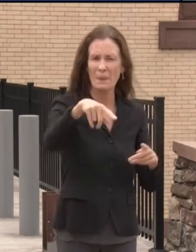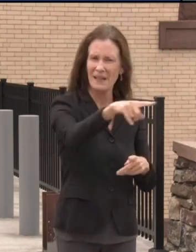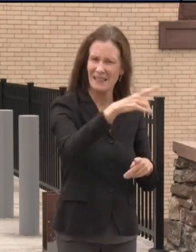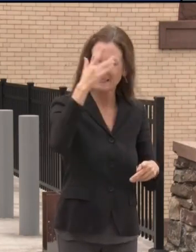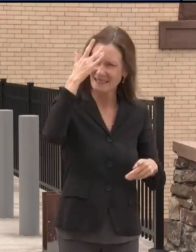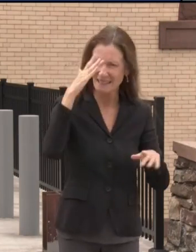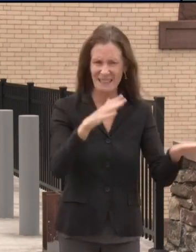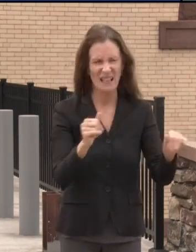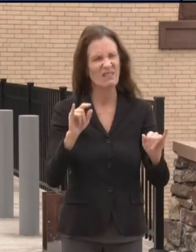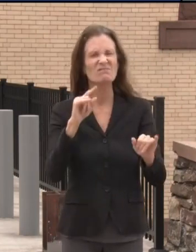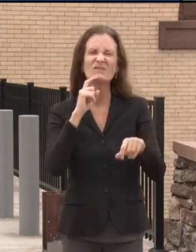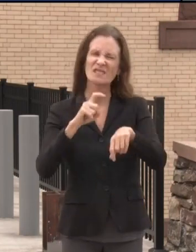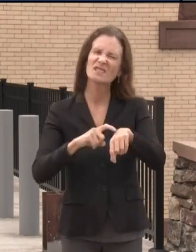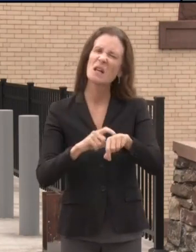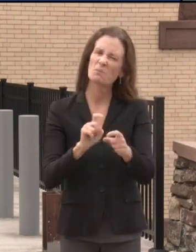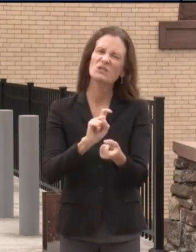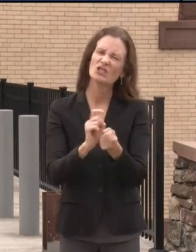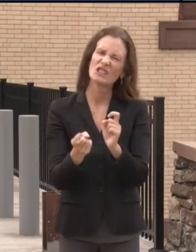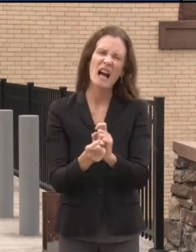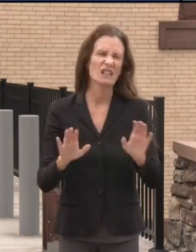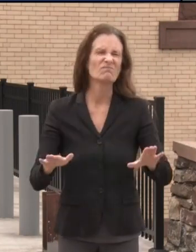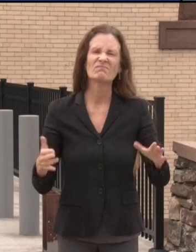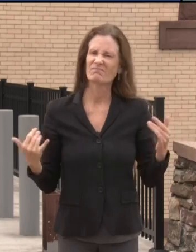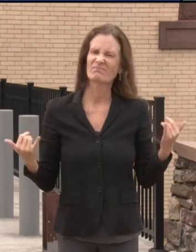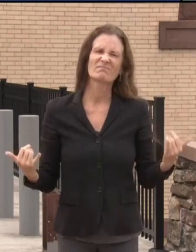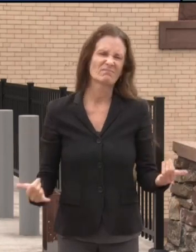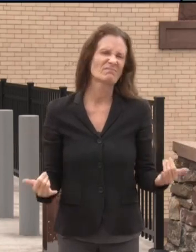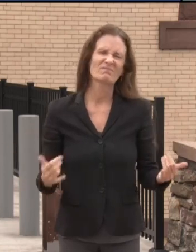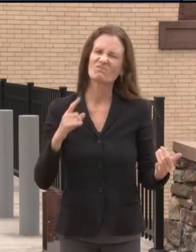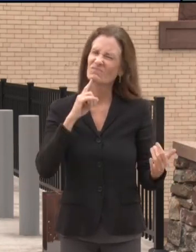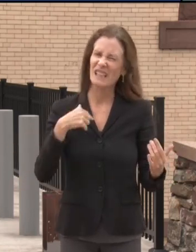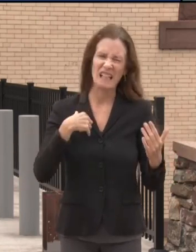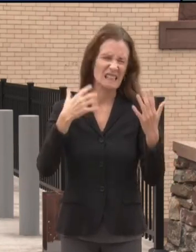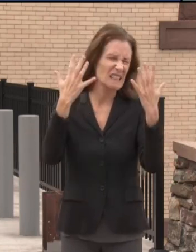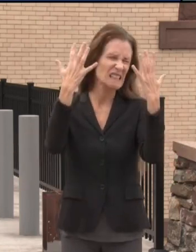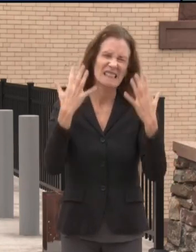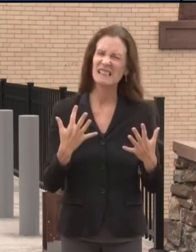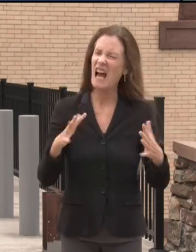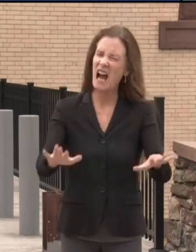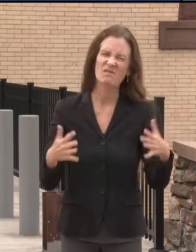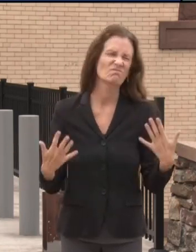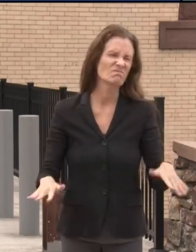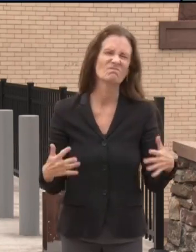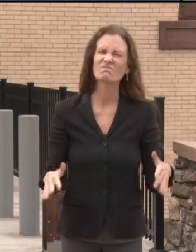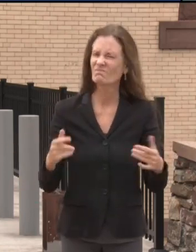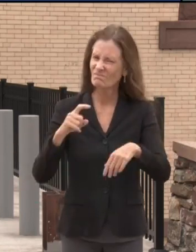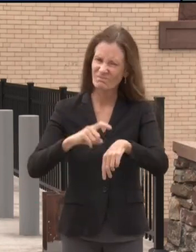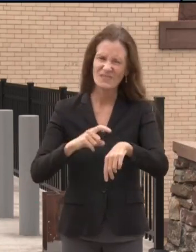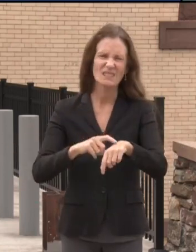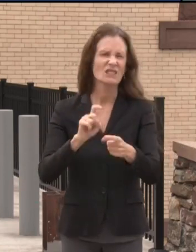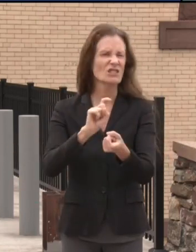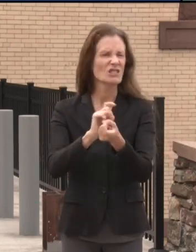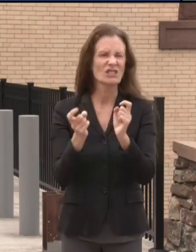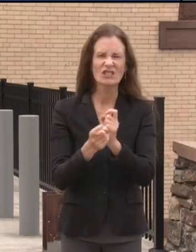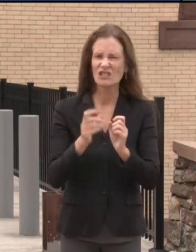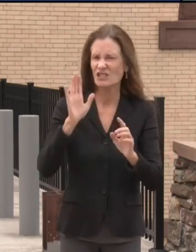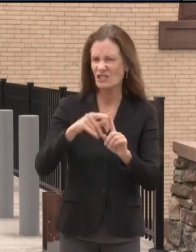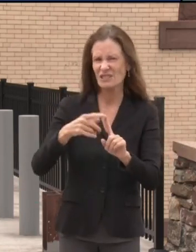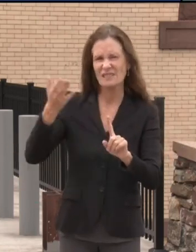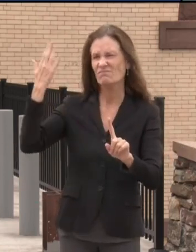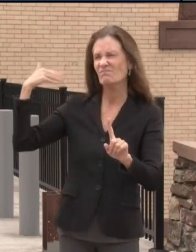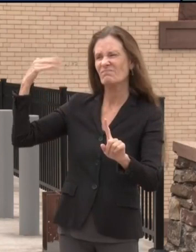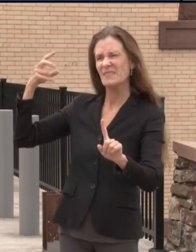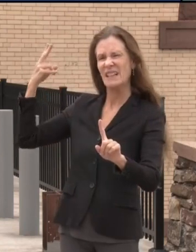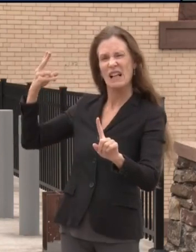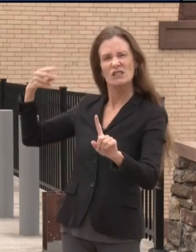world. At this tragic time, it's important that we keep a sense of historical context in mind. The Revolutionary